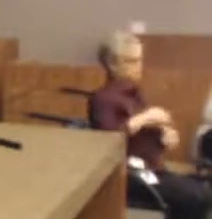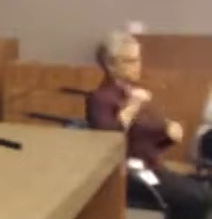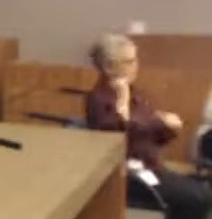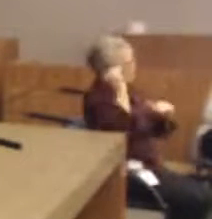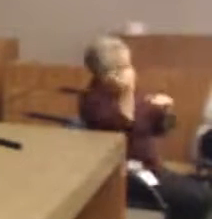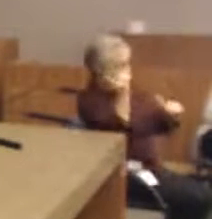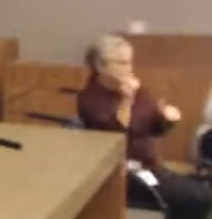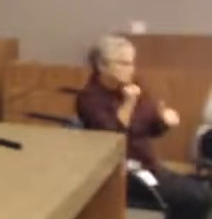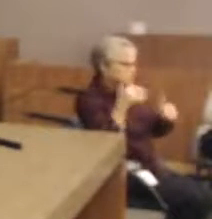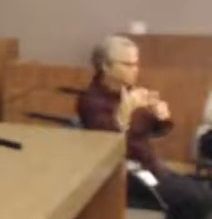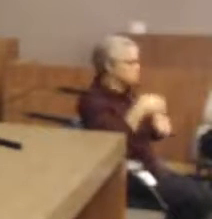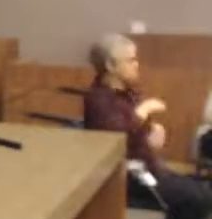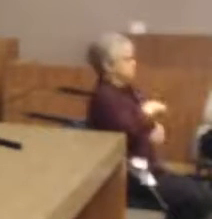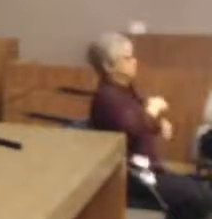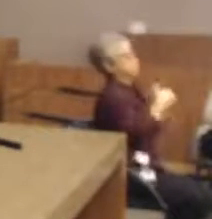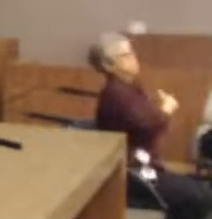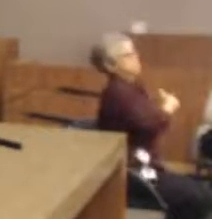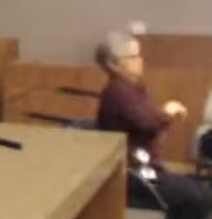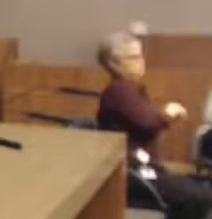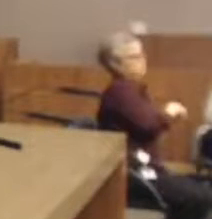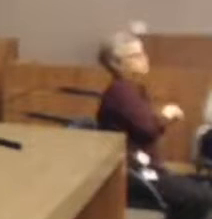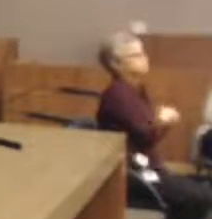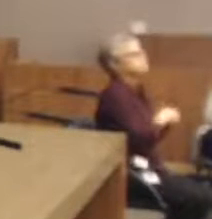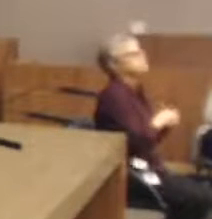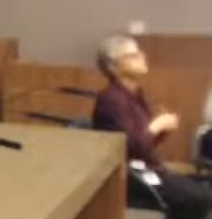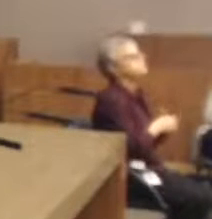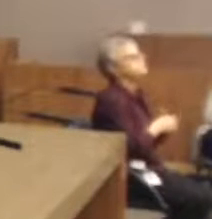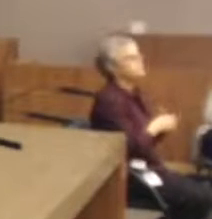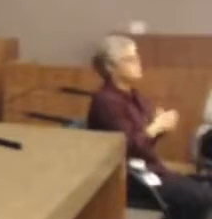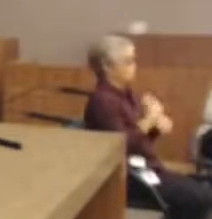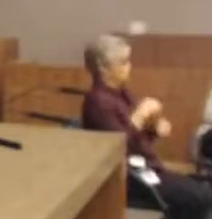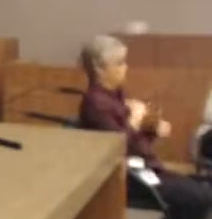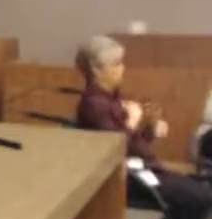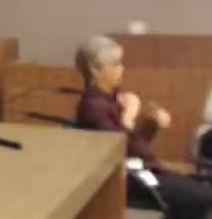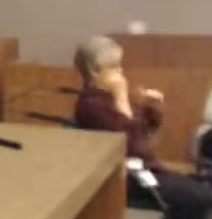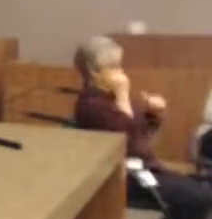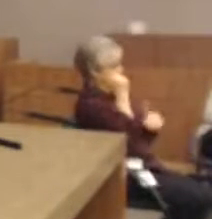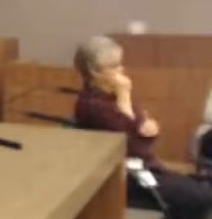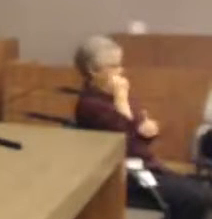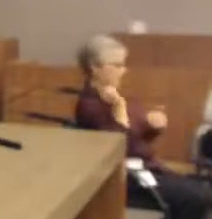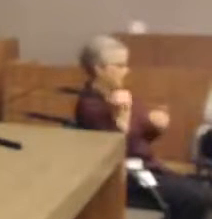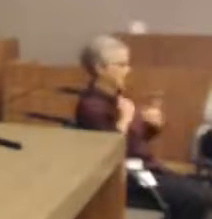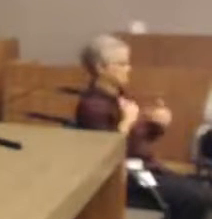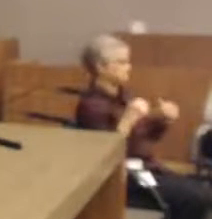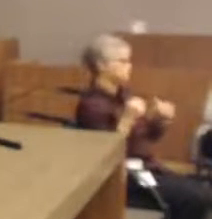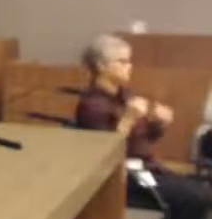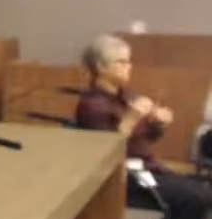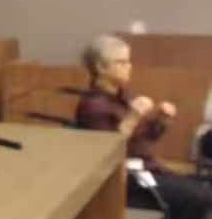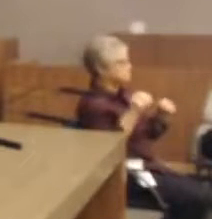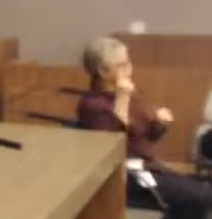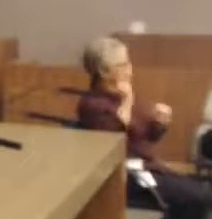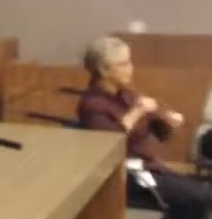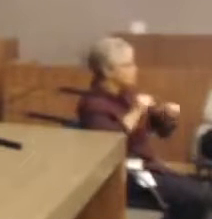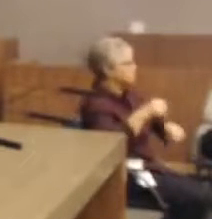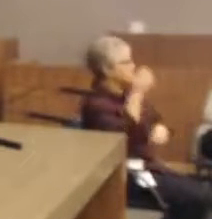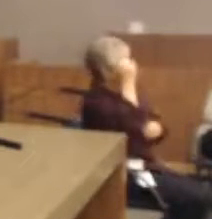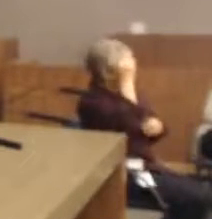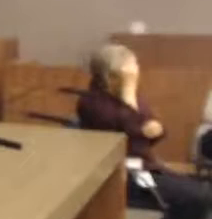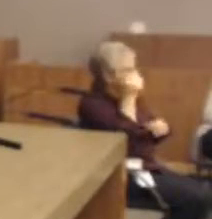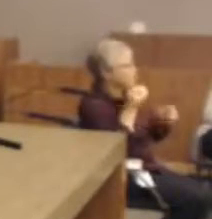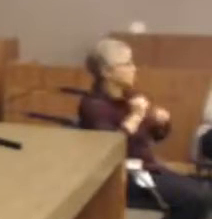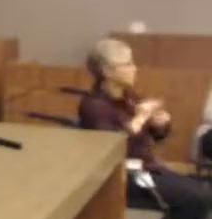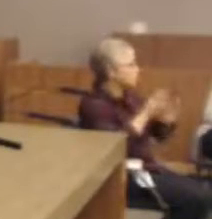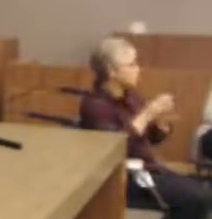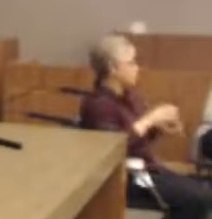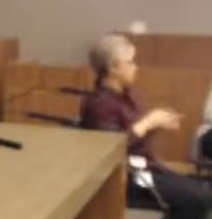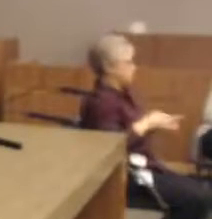are cognitively have more capacity, we can take care of ourselves in a different way. So kids can actually be affected by trauma